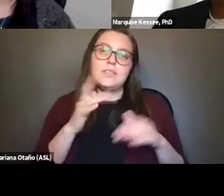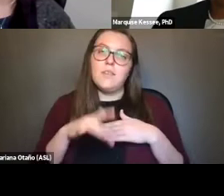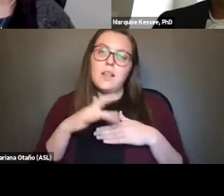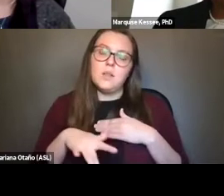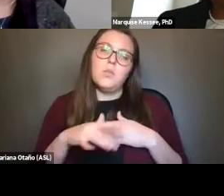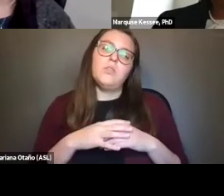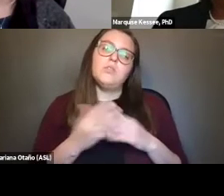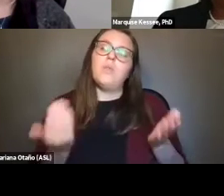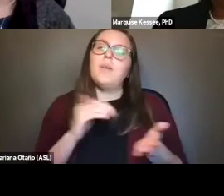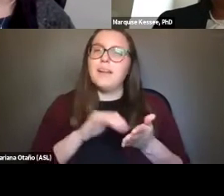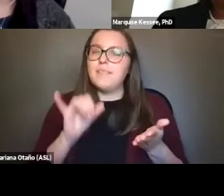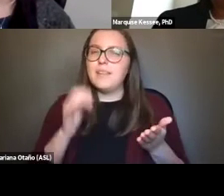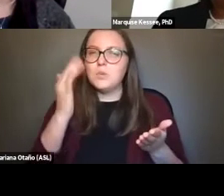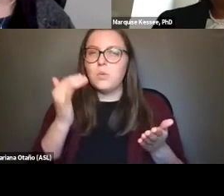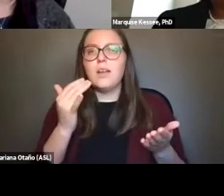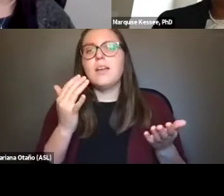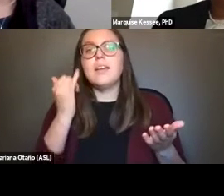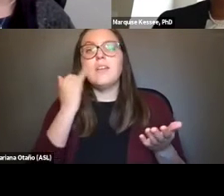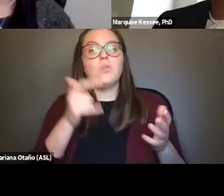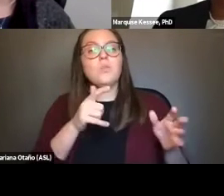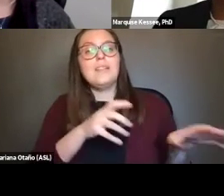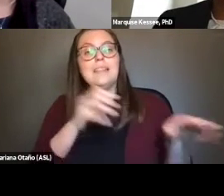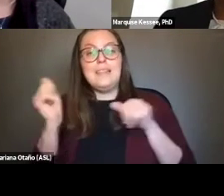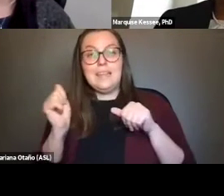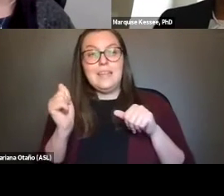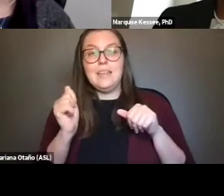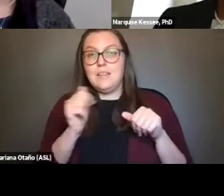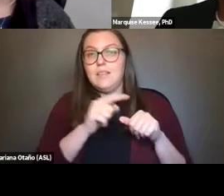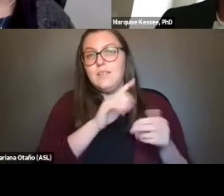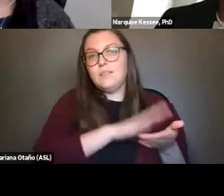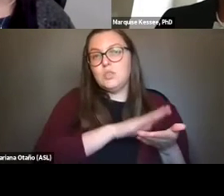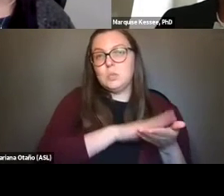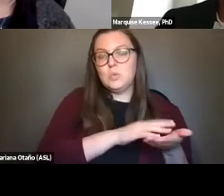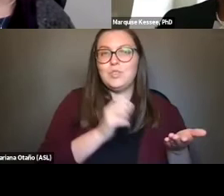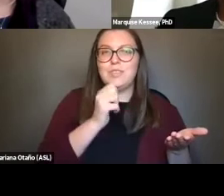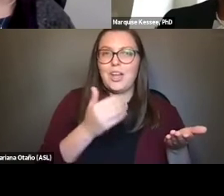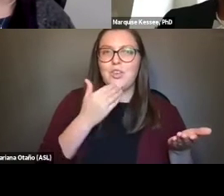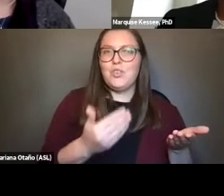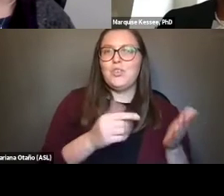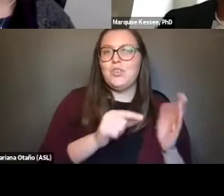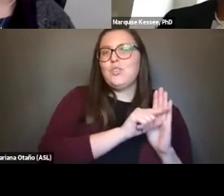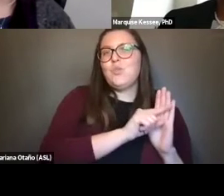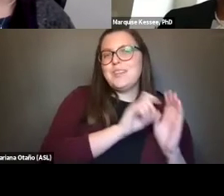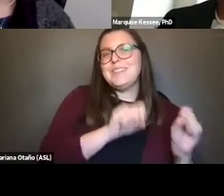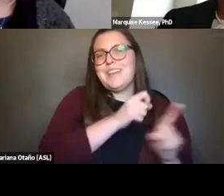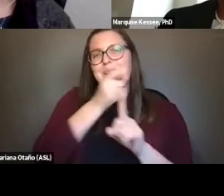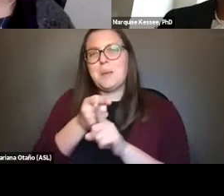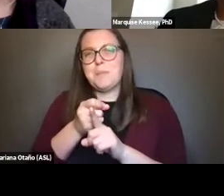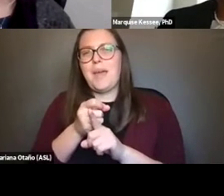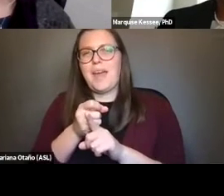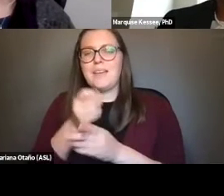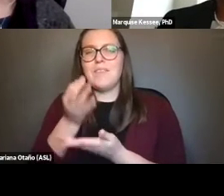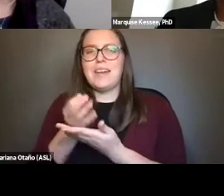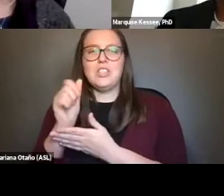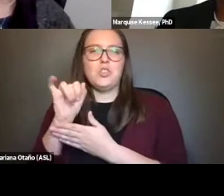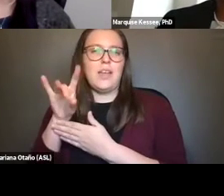So again, which is why, again, if you leave your previous school not in good standing, that could affect your financial aid. So again, you want to make